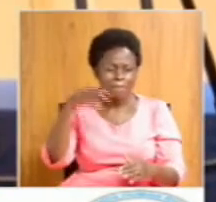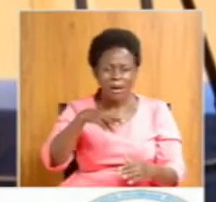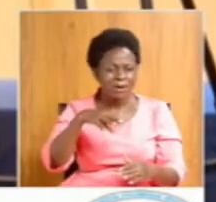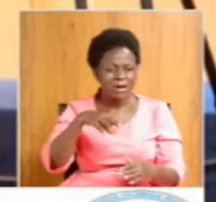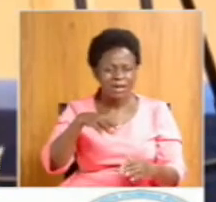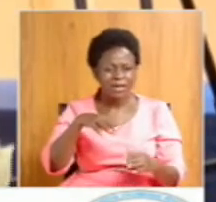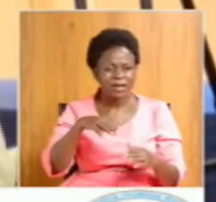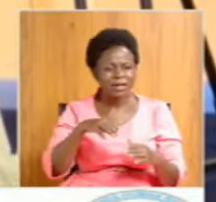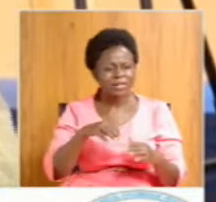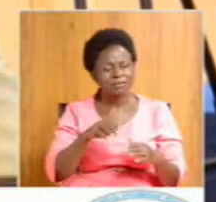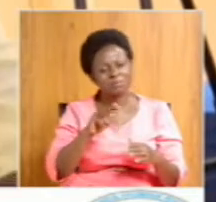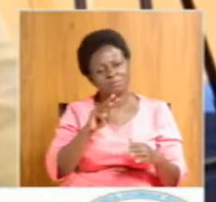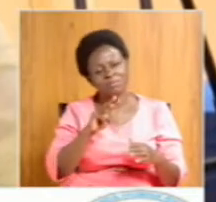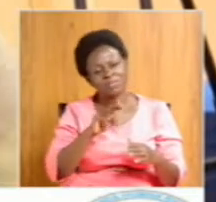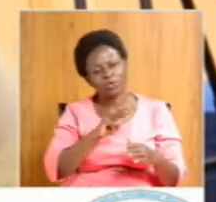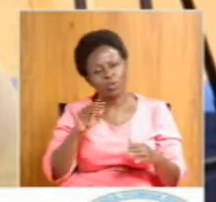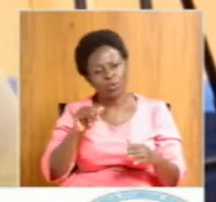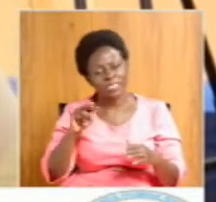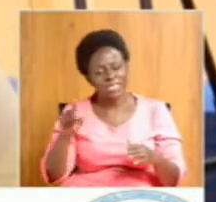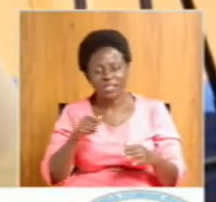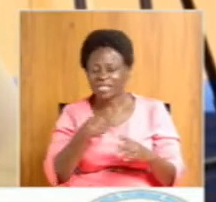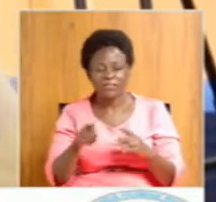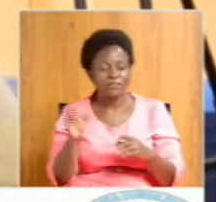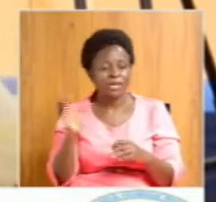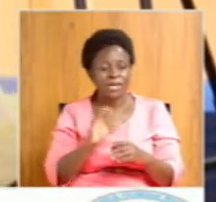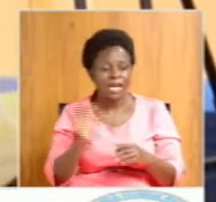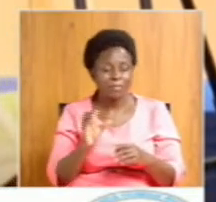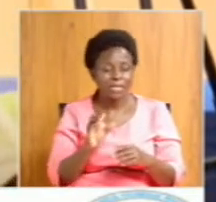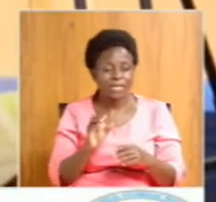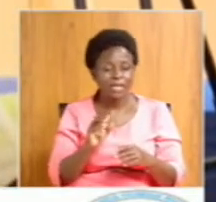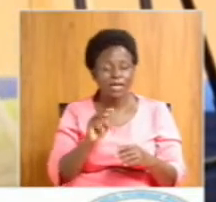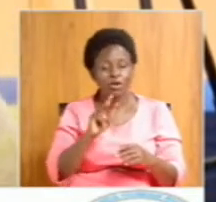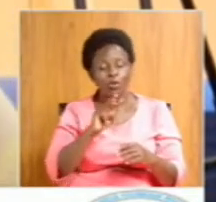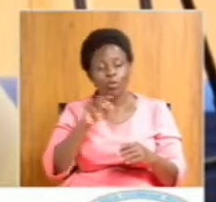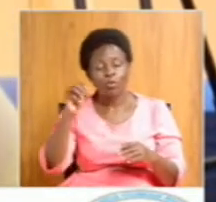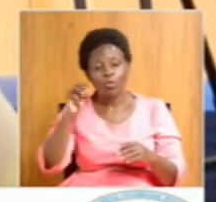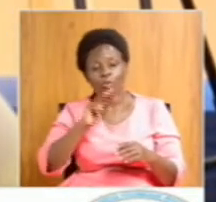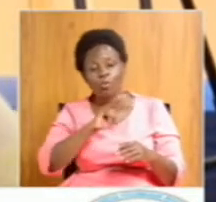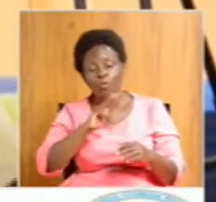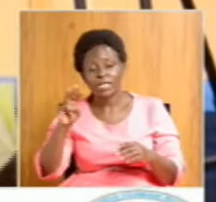in West Nile is run by a company called Wenreko West Nile Rural Electric